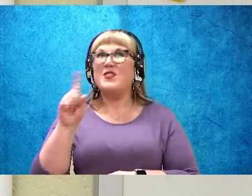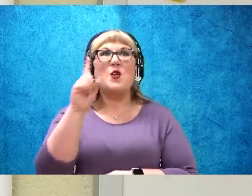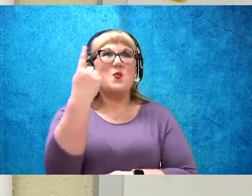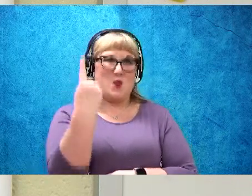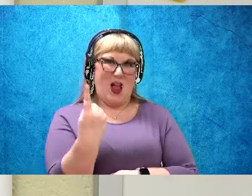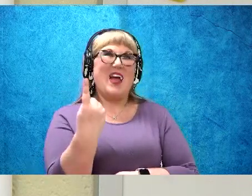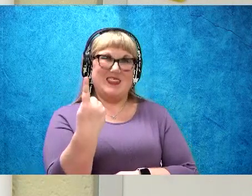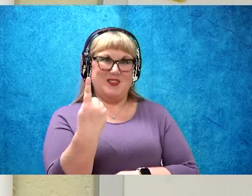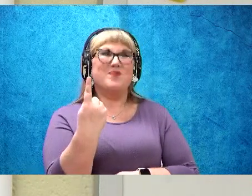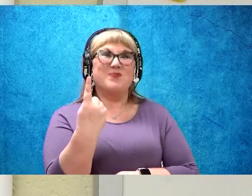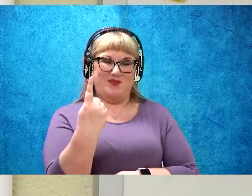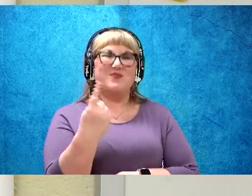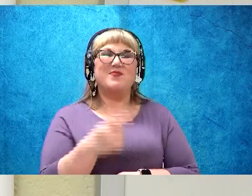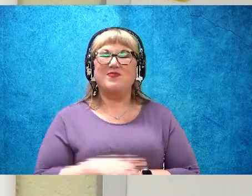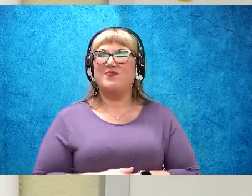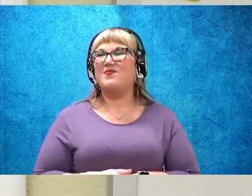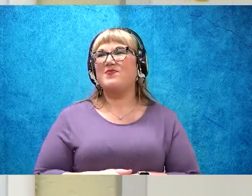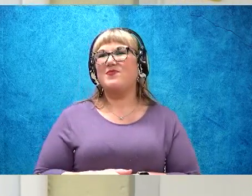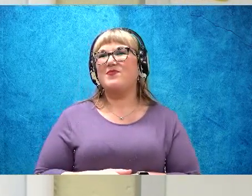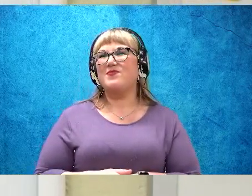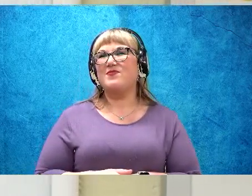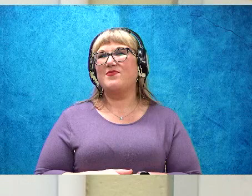1. Awesome.